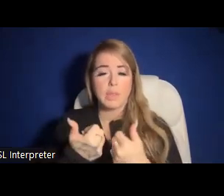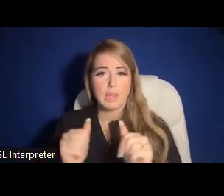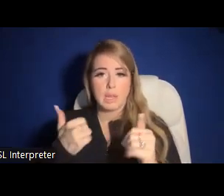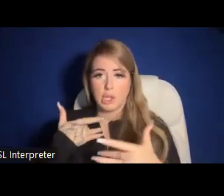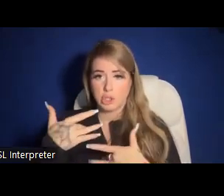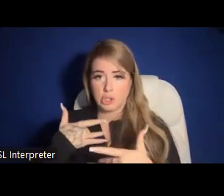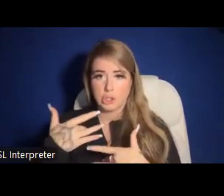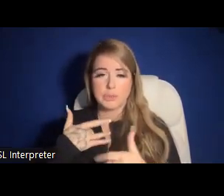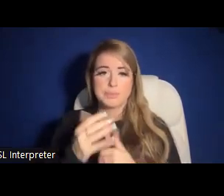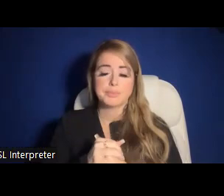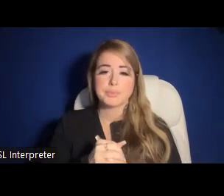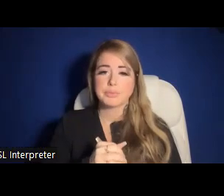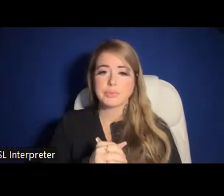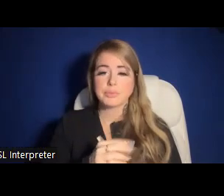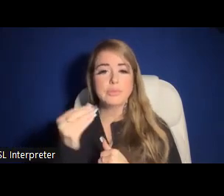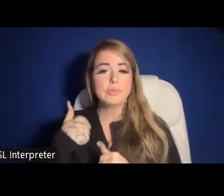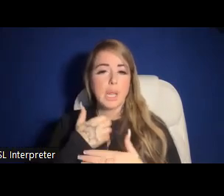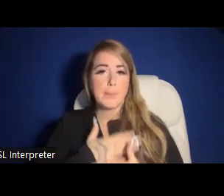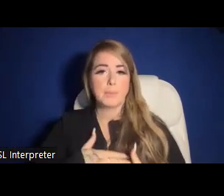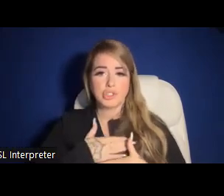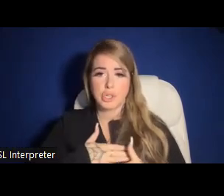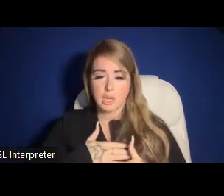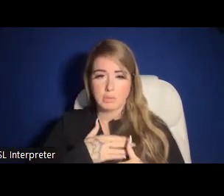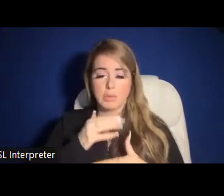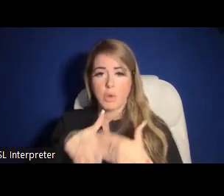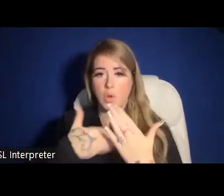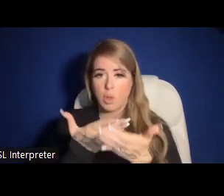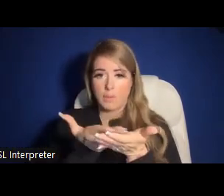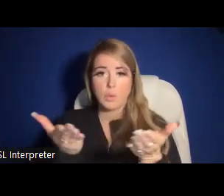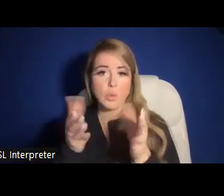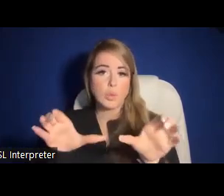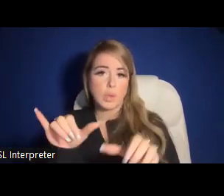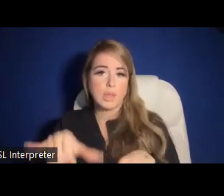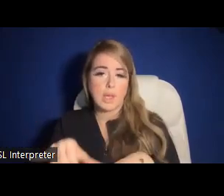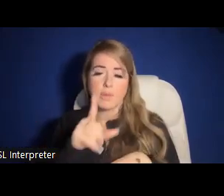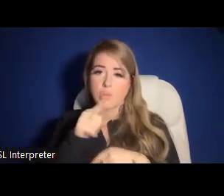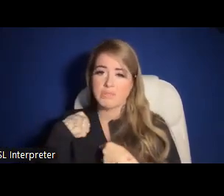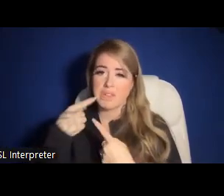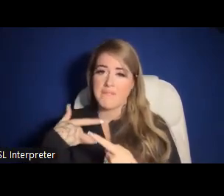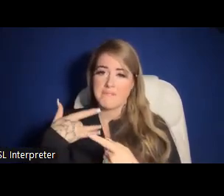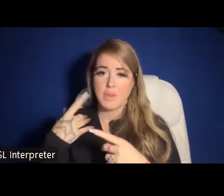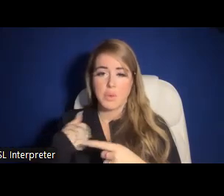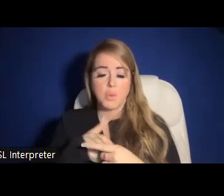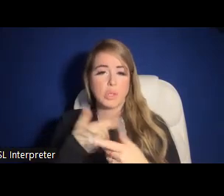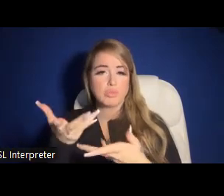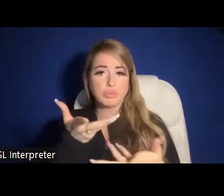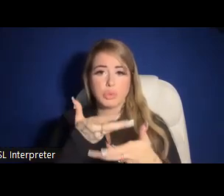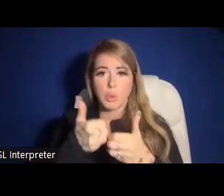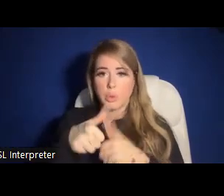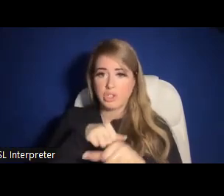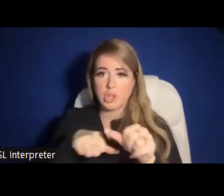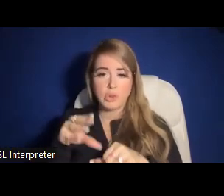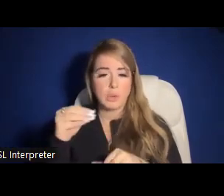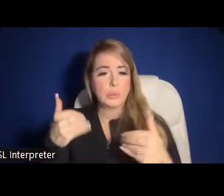concerns. And I appreciate all of you doing so. It has felt very interactive, and